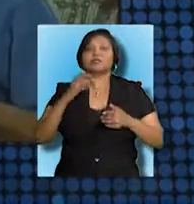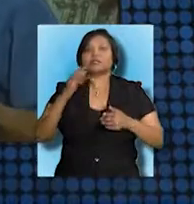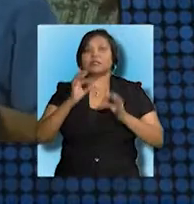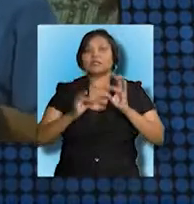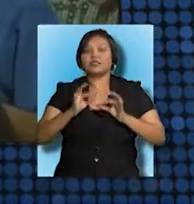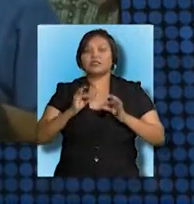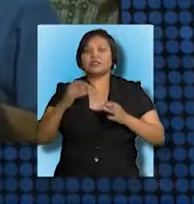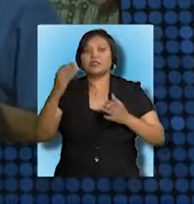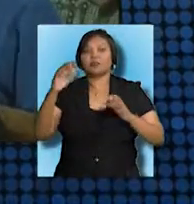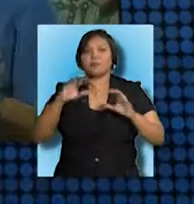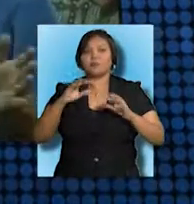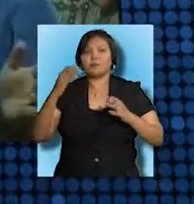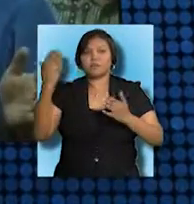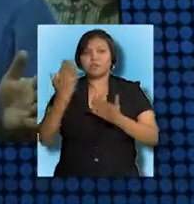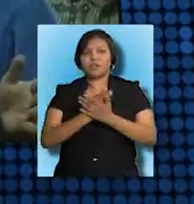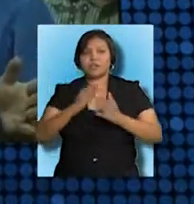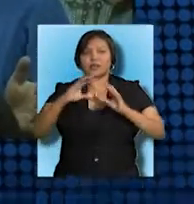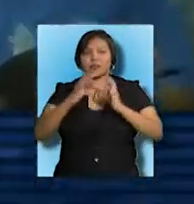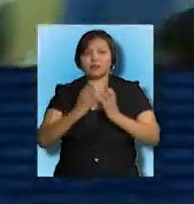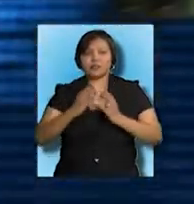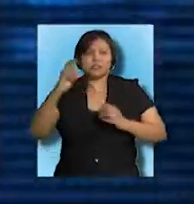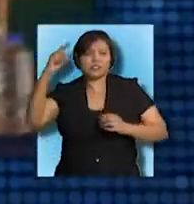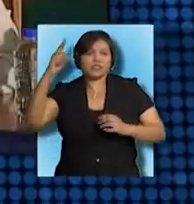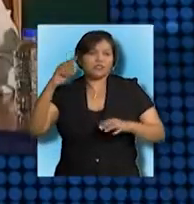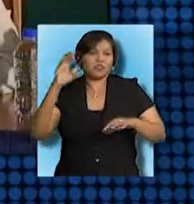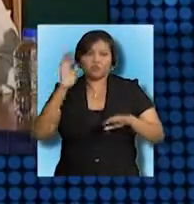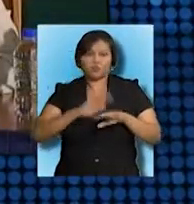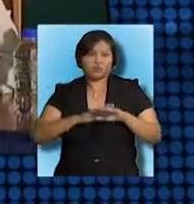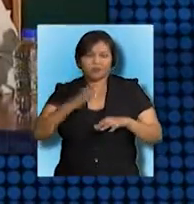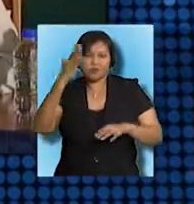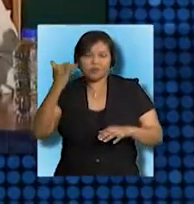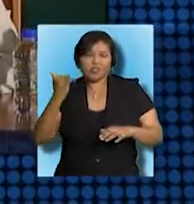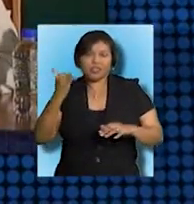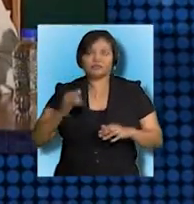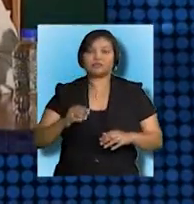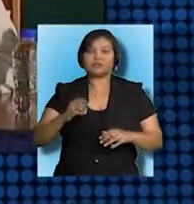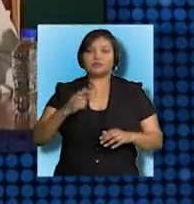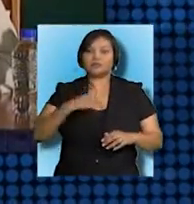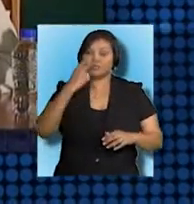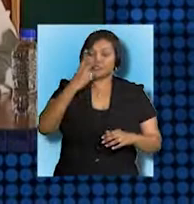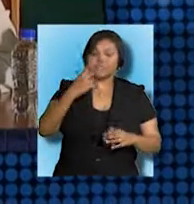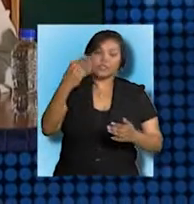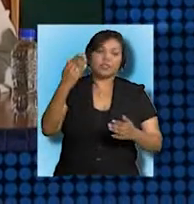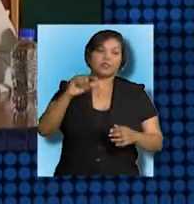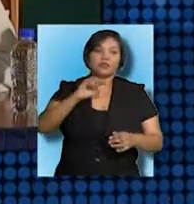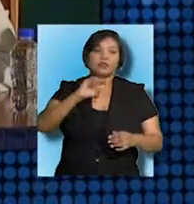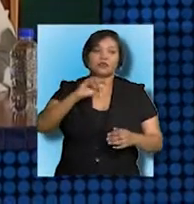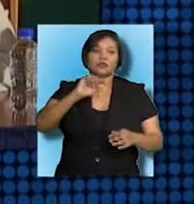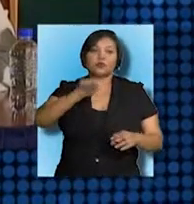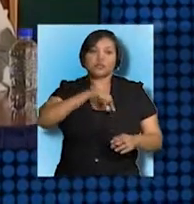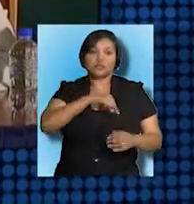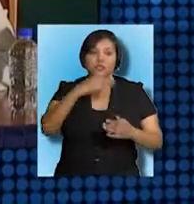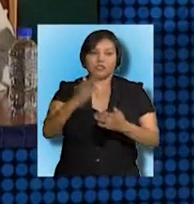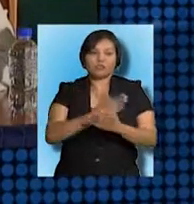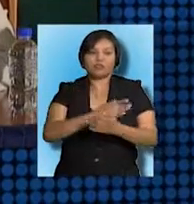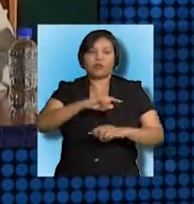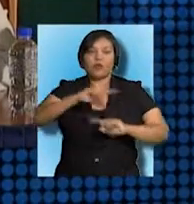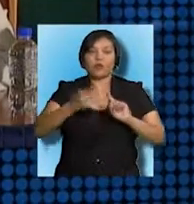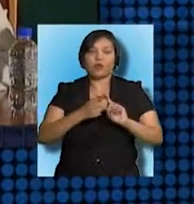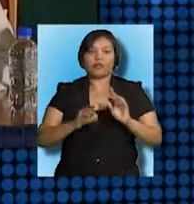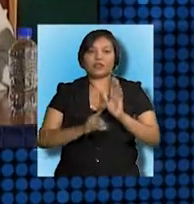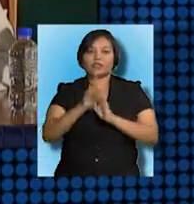be penalized for being successful? So I've actually seen an improvement in inequality where there has been